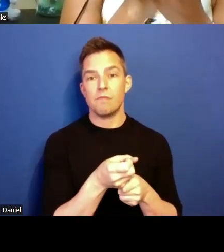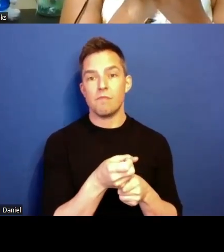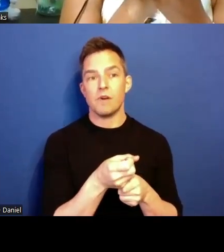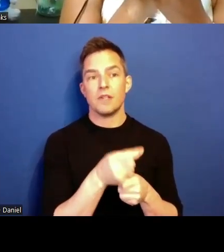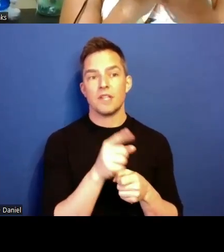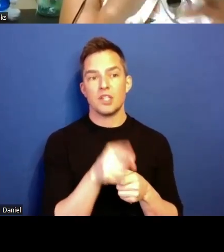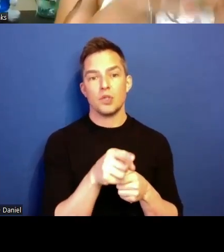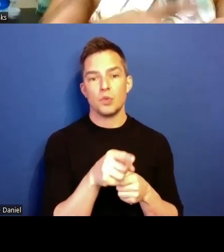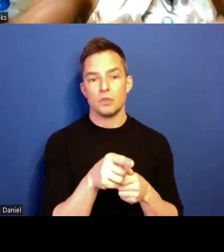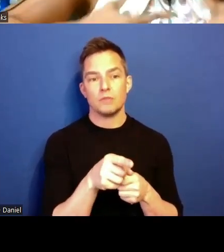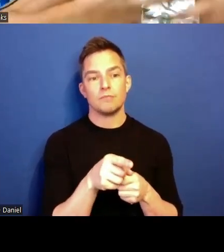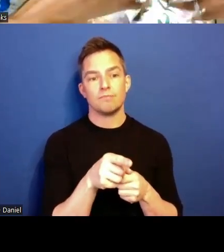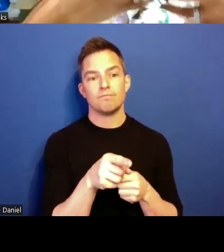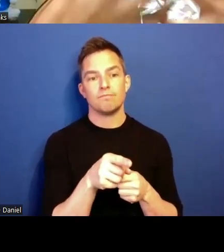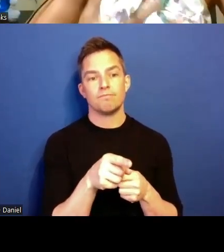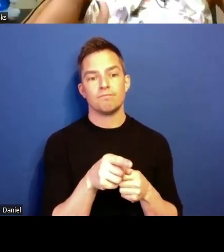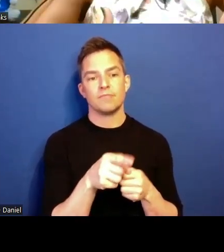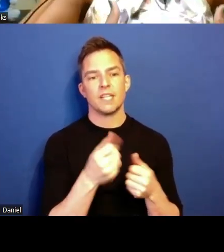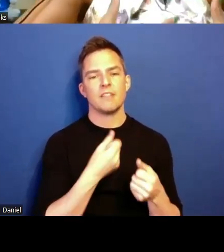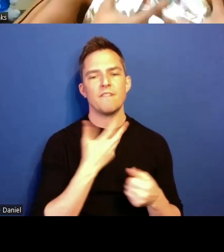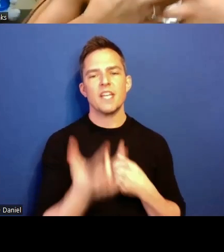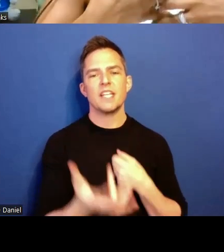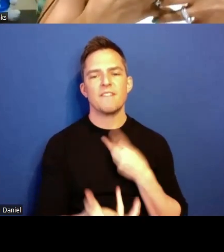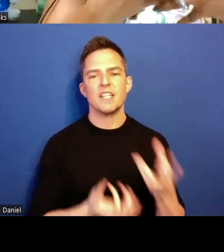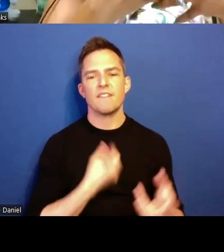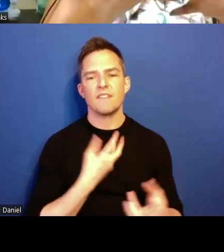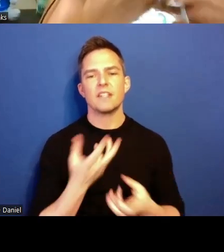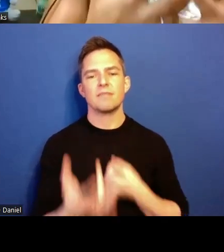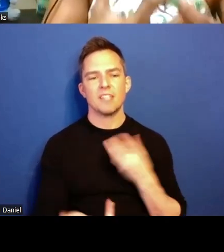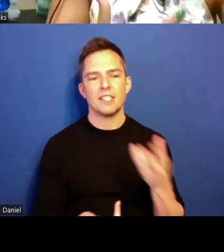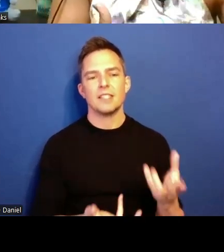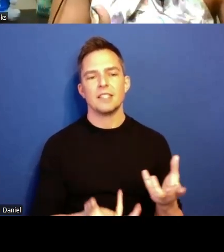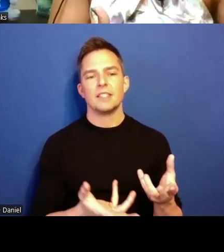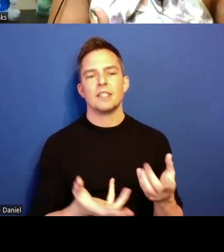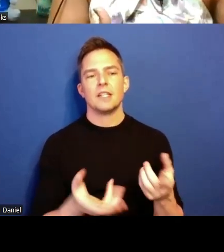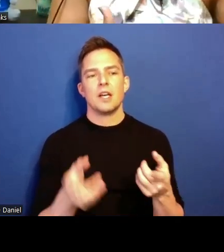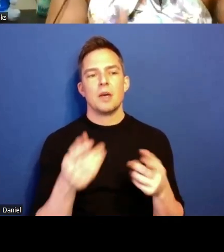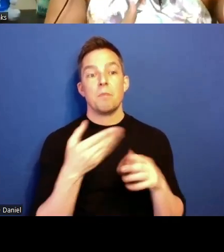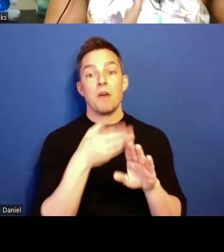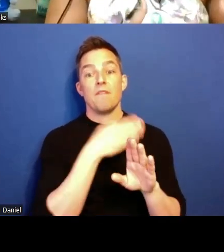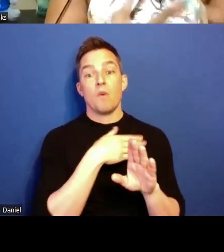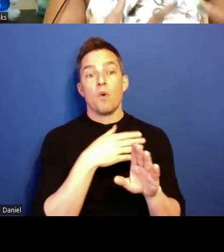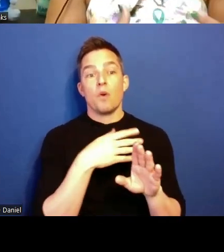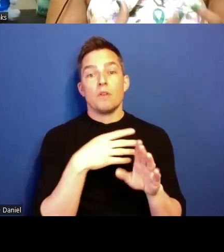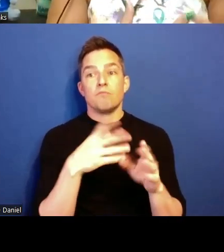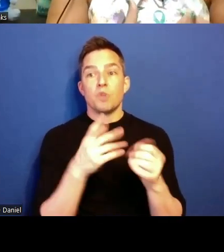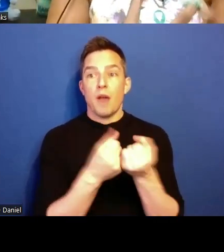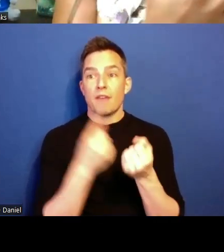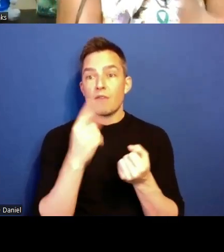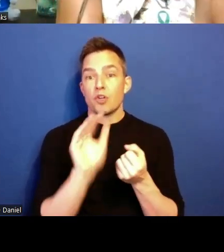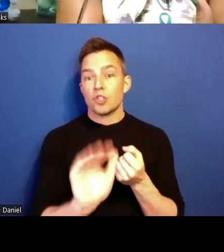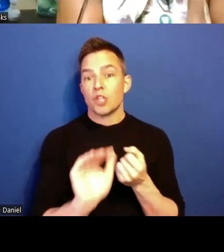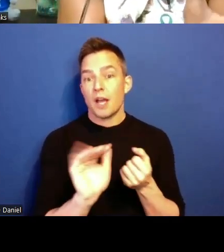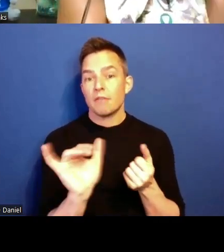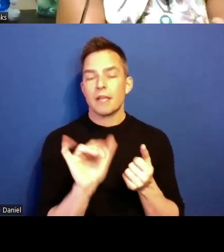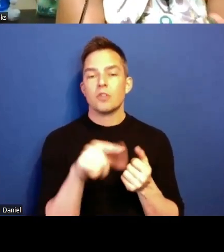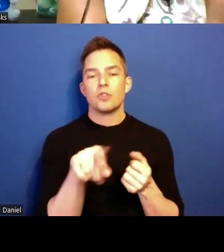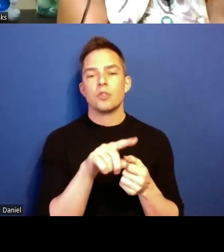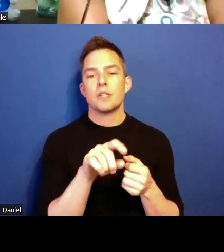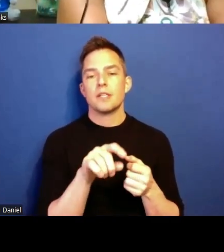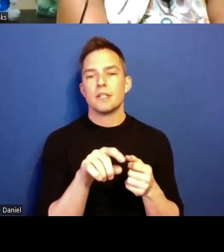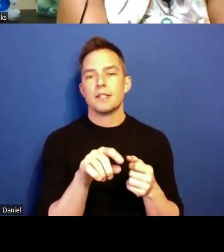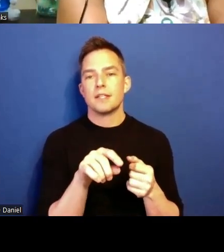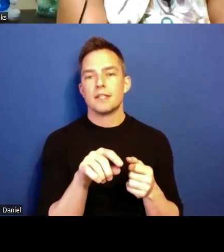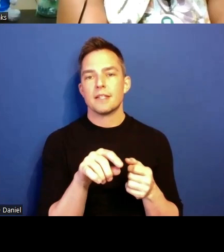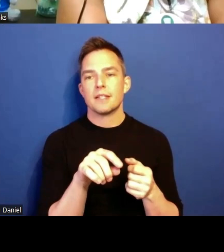to, that you can get all these emotions out before you effectively advocate for a child, meaning that you're going to engage with